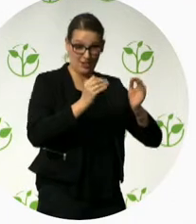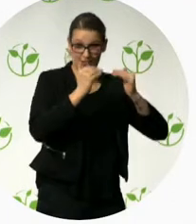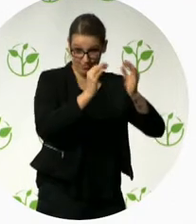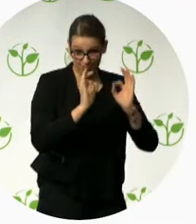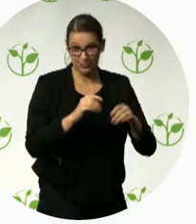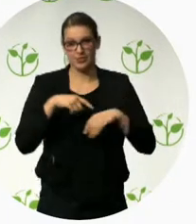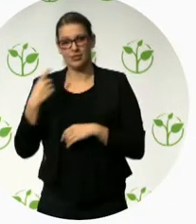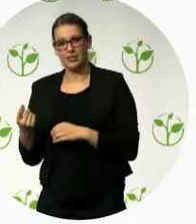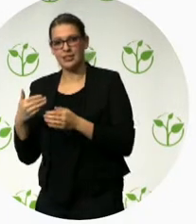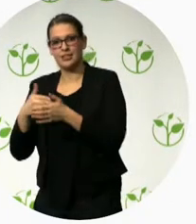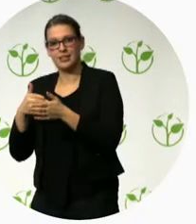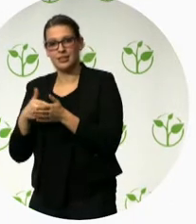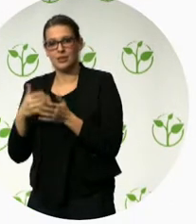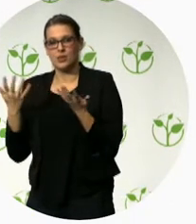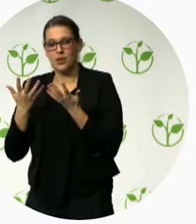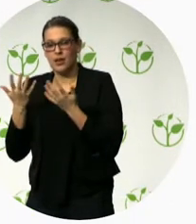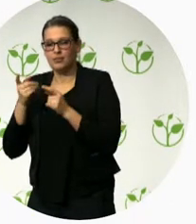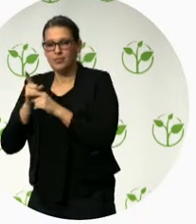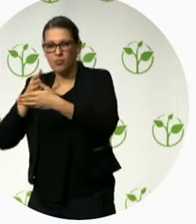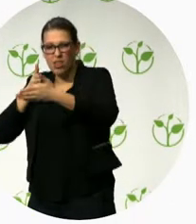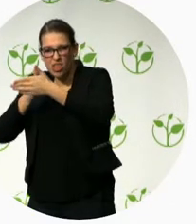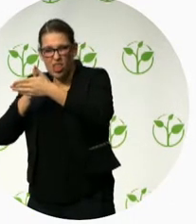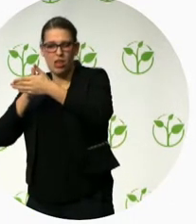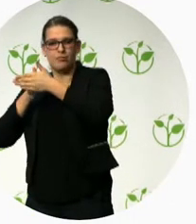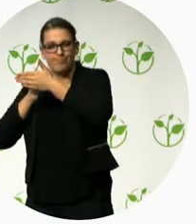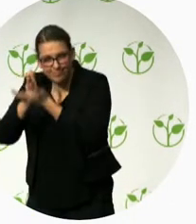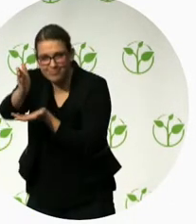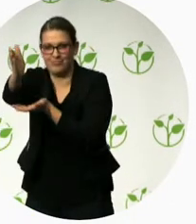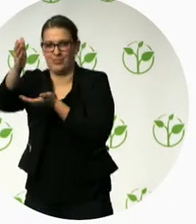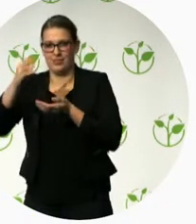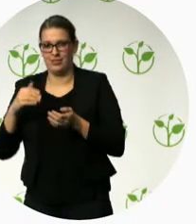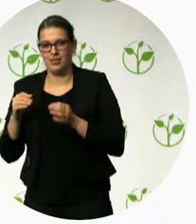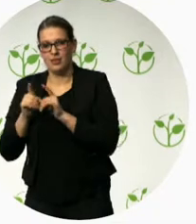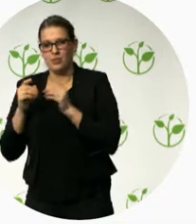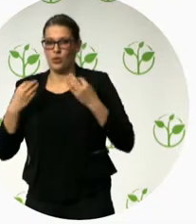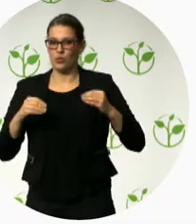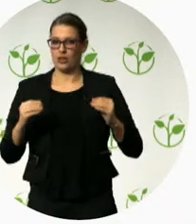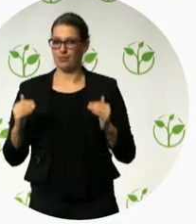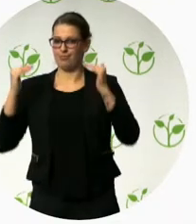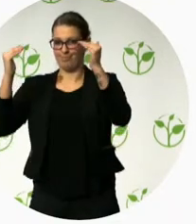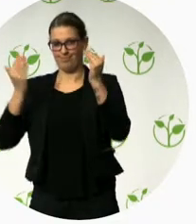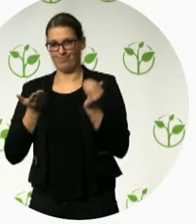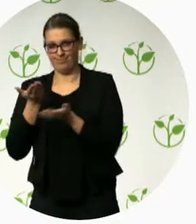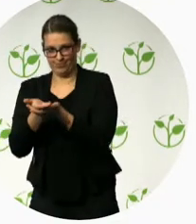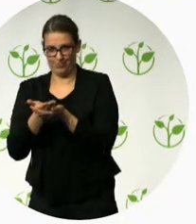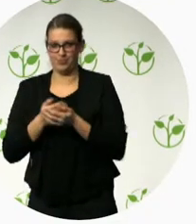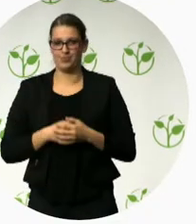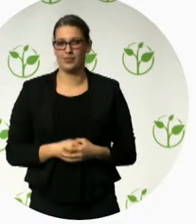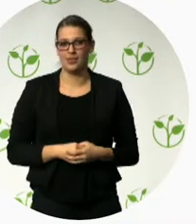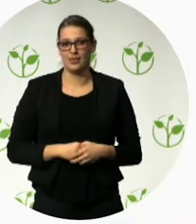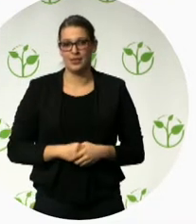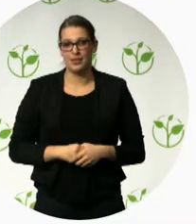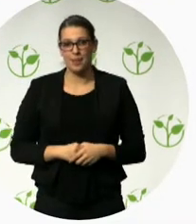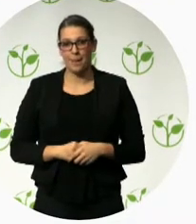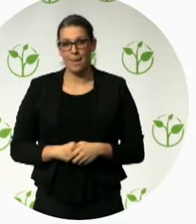quality. The other point is data. In terms of disability movement, one of the biggest challenges, we do not have accurate